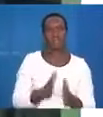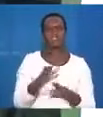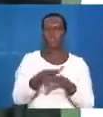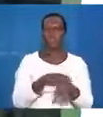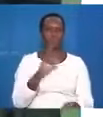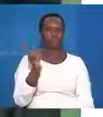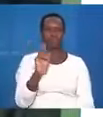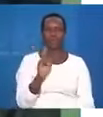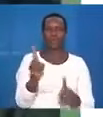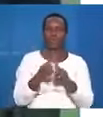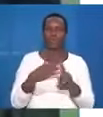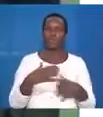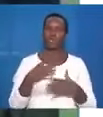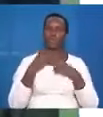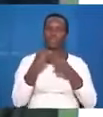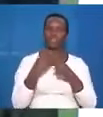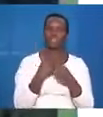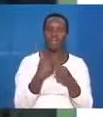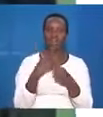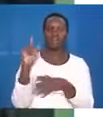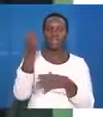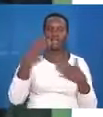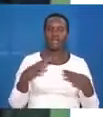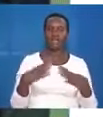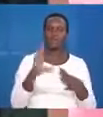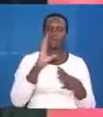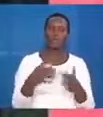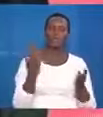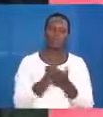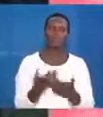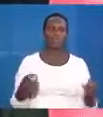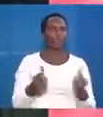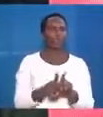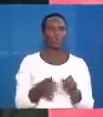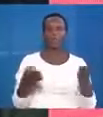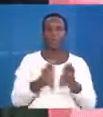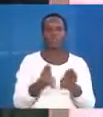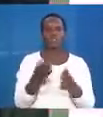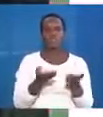I am confident that Kenyans will close this chapter in a record time.